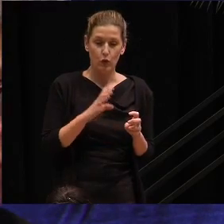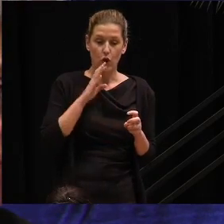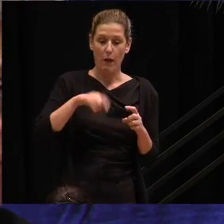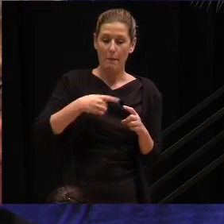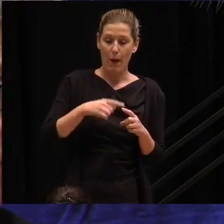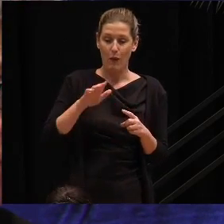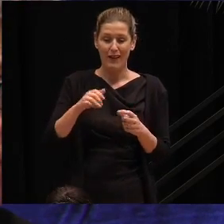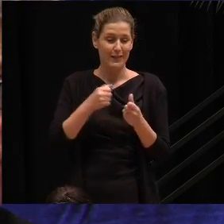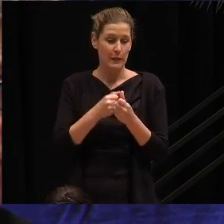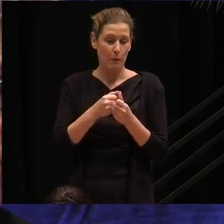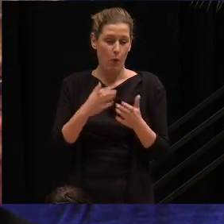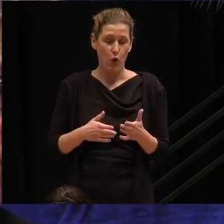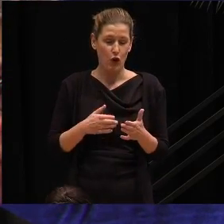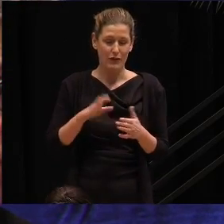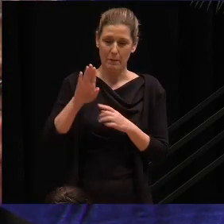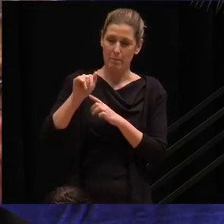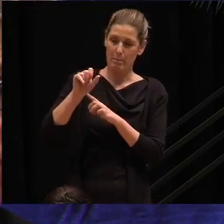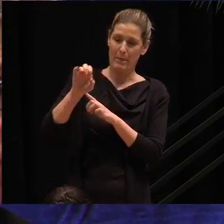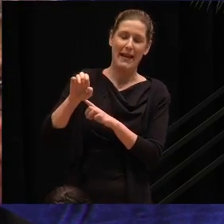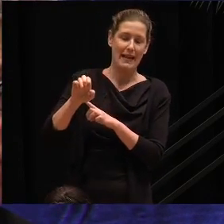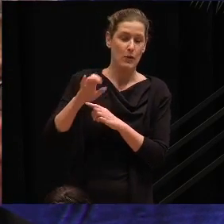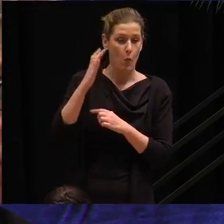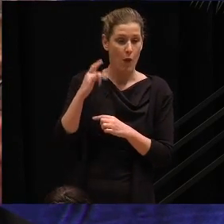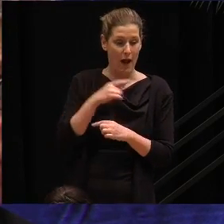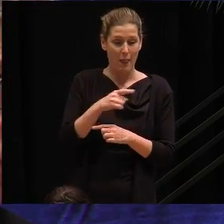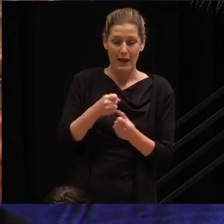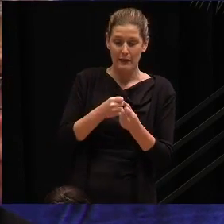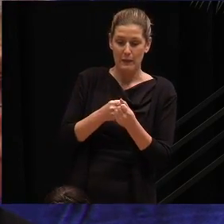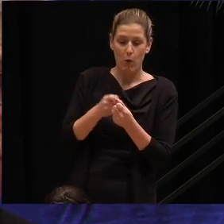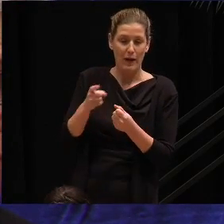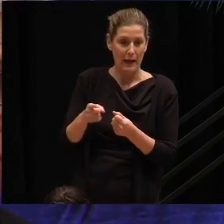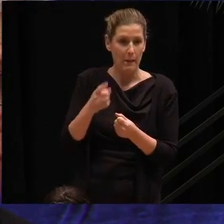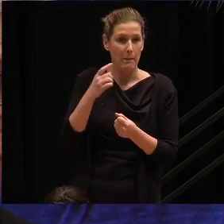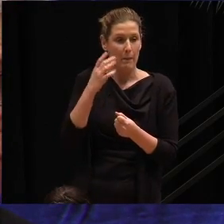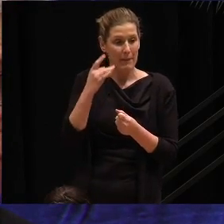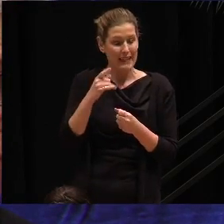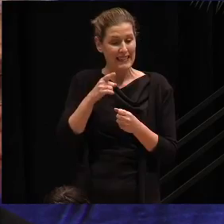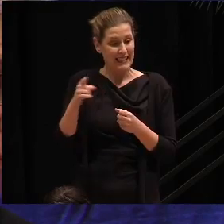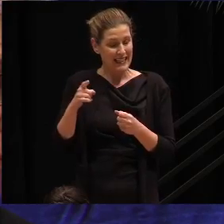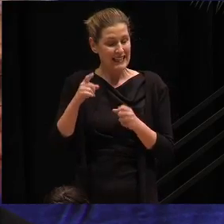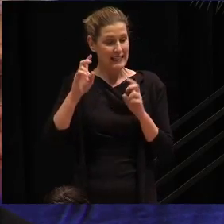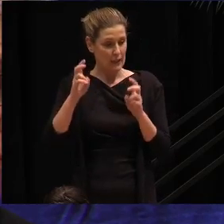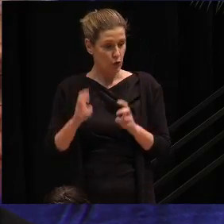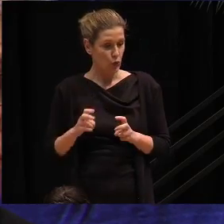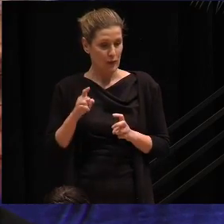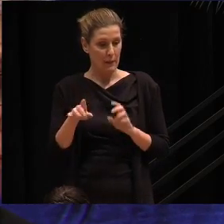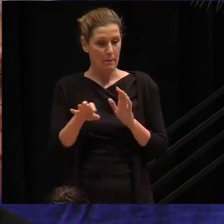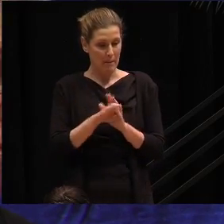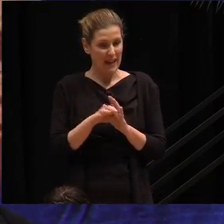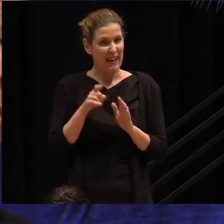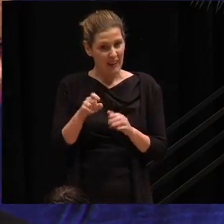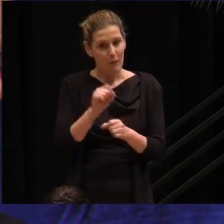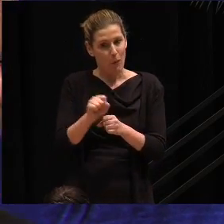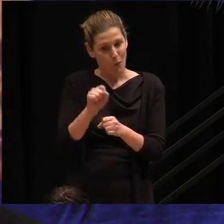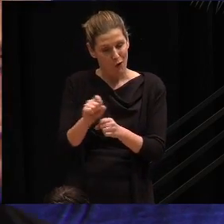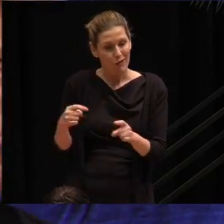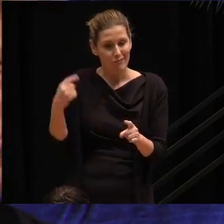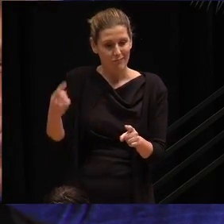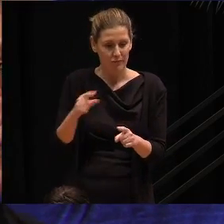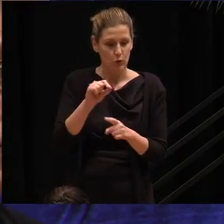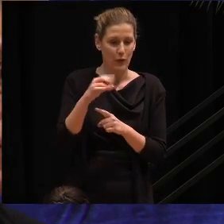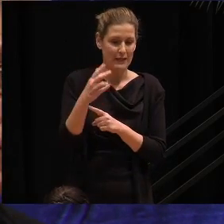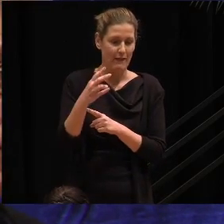base, the reason why his base is behind him is because the issues that he ran on in 2016 are the issues that he's been working on in 2017